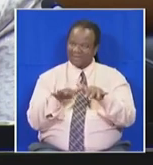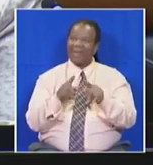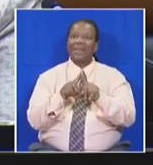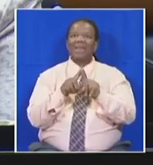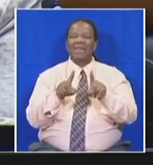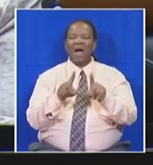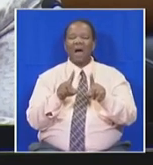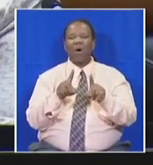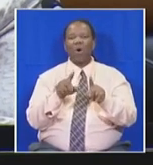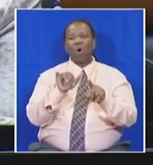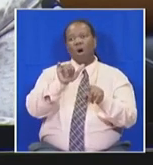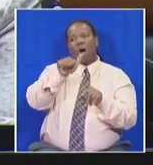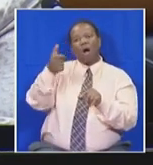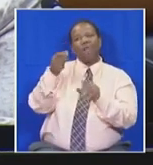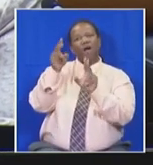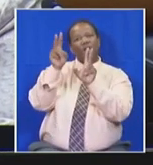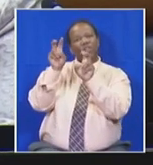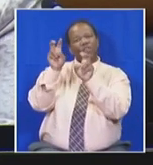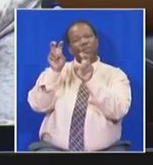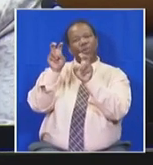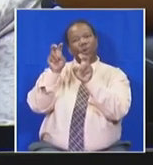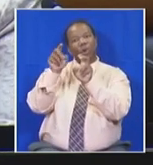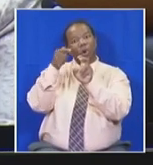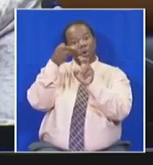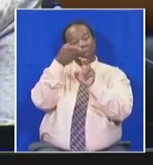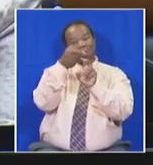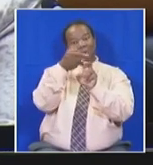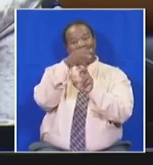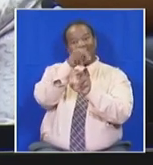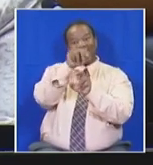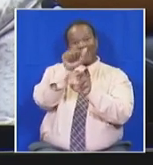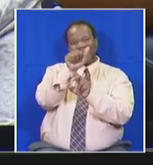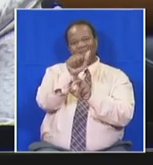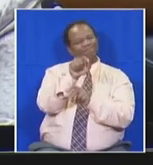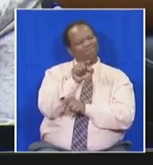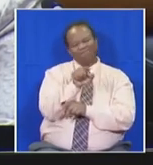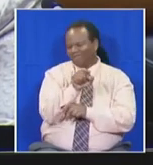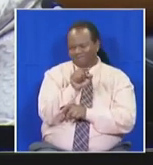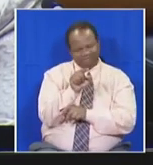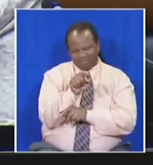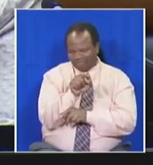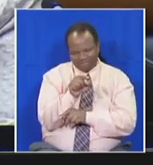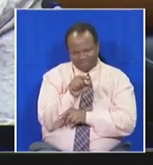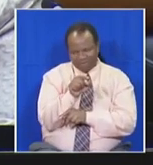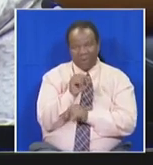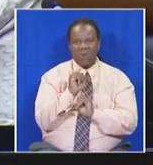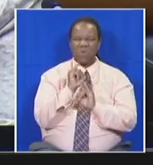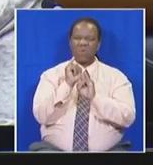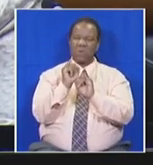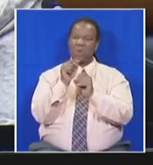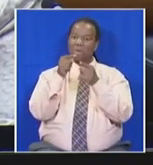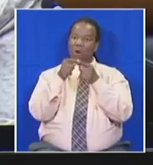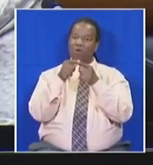which belongs solely to the National Assembly cannot be viewed as a serious point of order by this